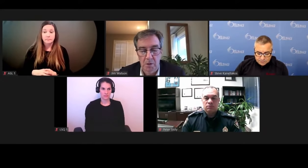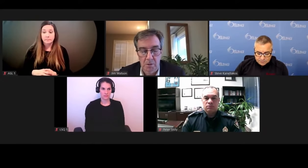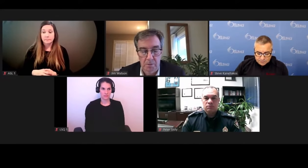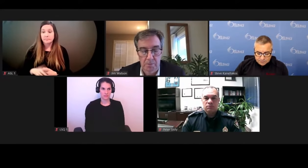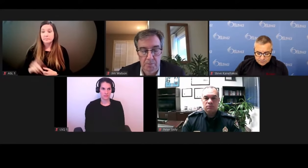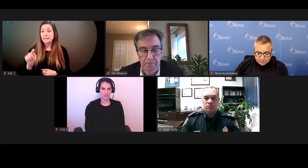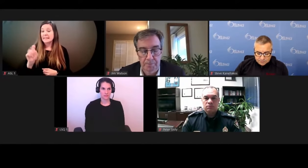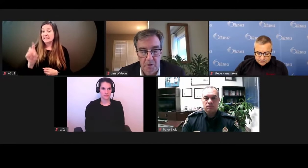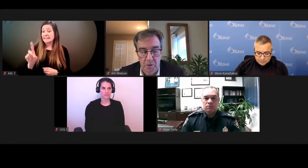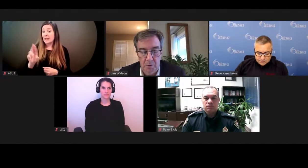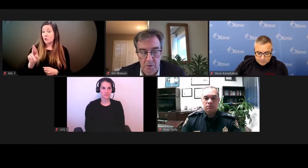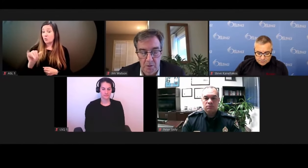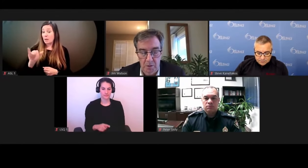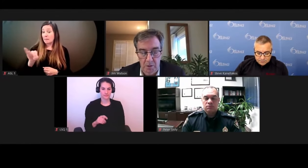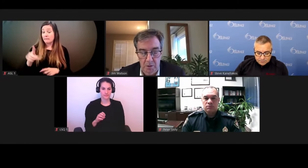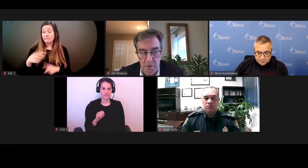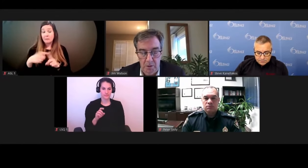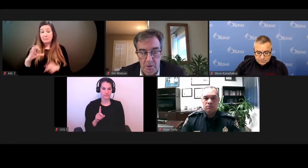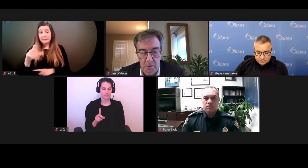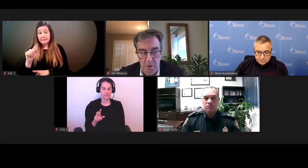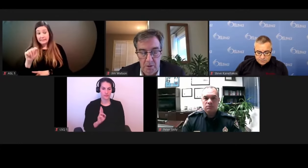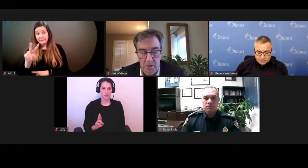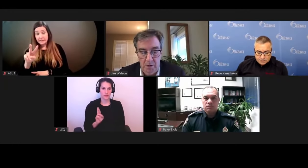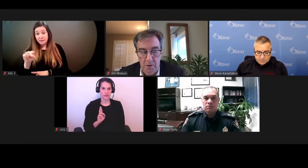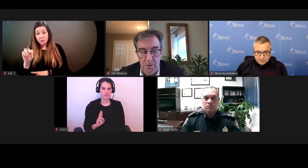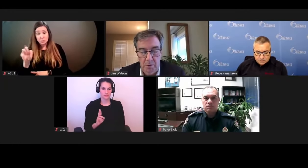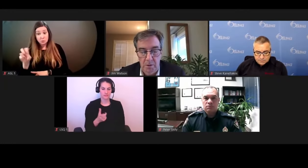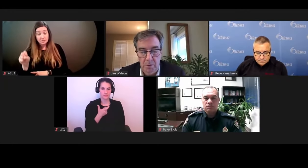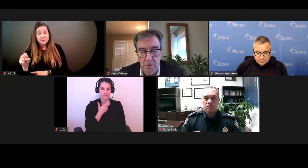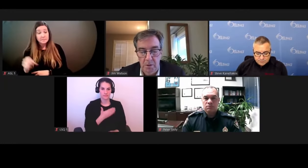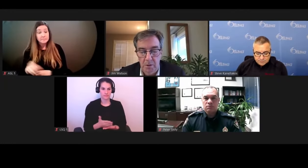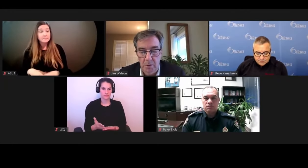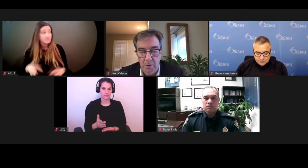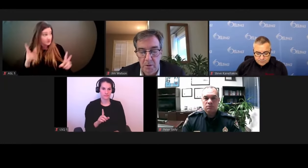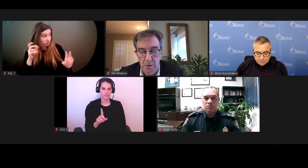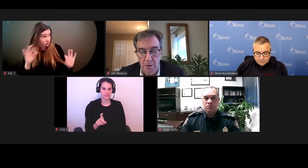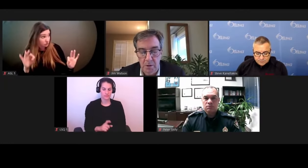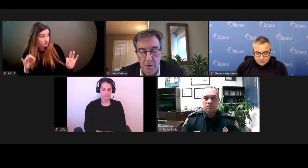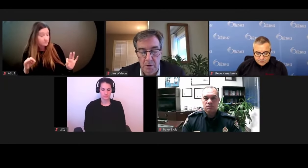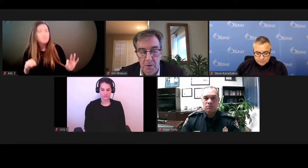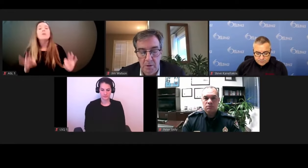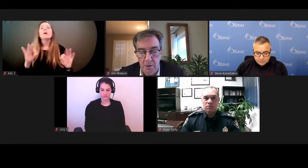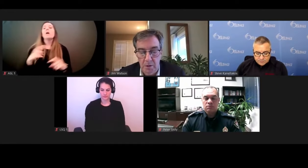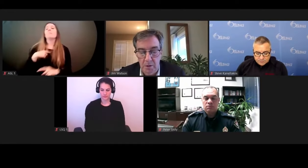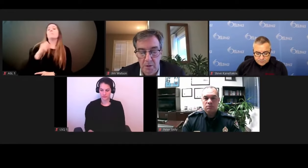Okay. Can you hear me now? Yes, go ahead. Okay, perfect. Sorry about that. Okay, so my question is to Chief Sully.